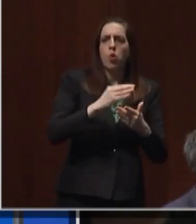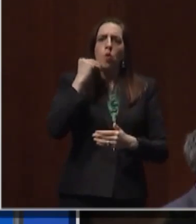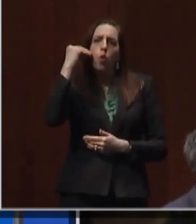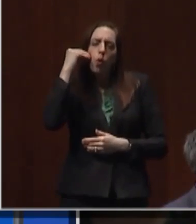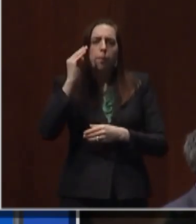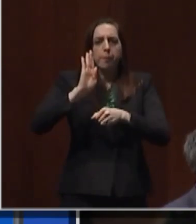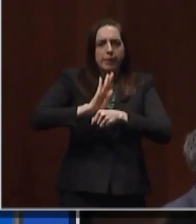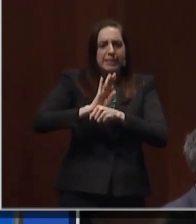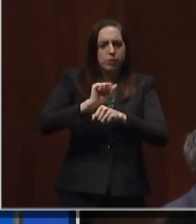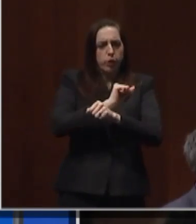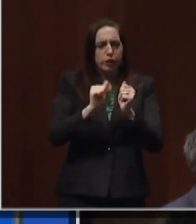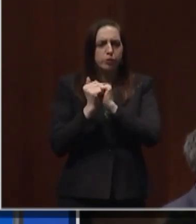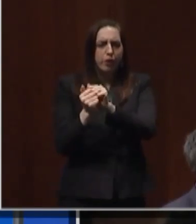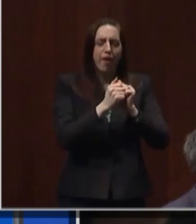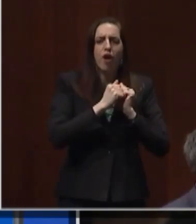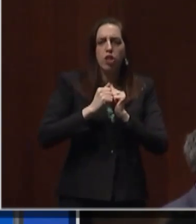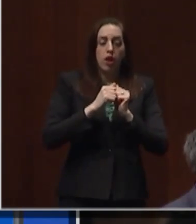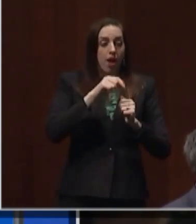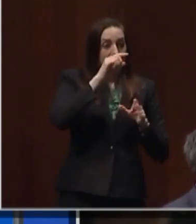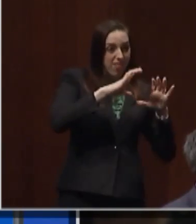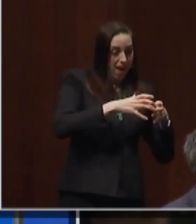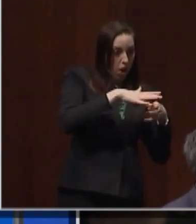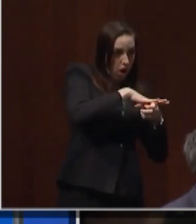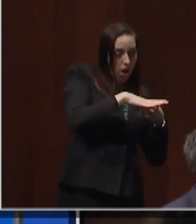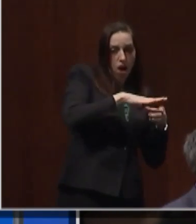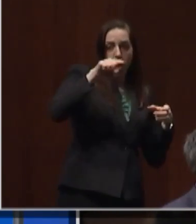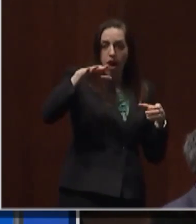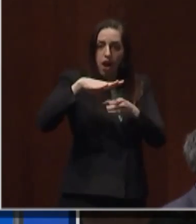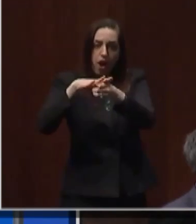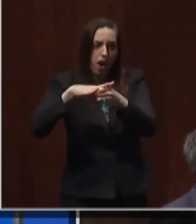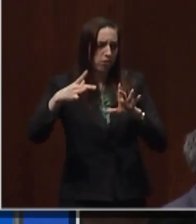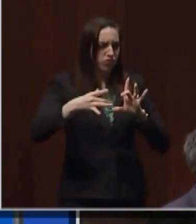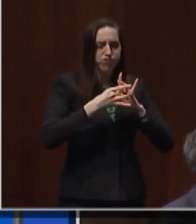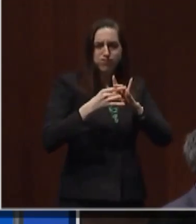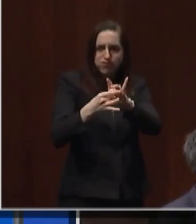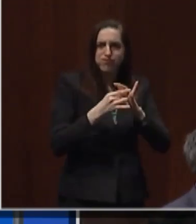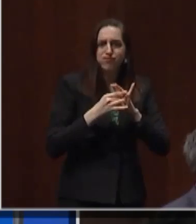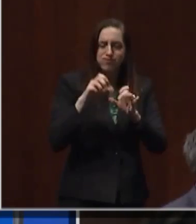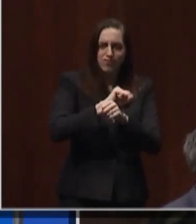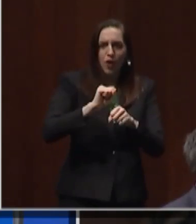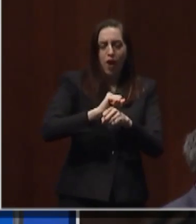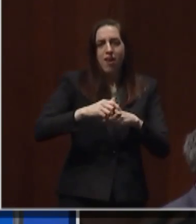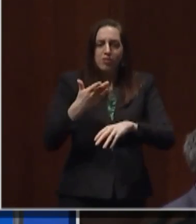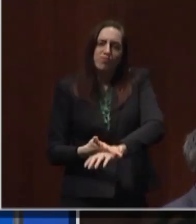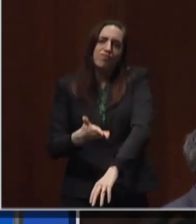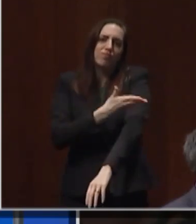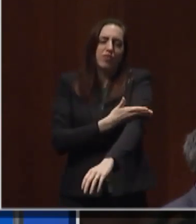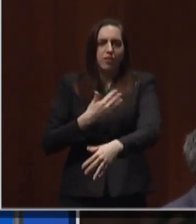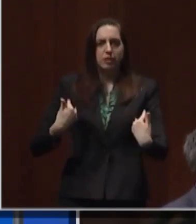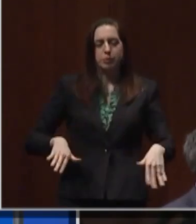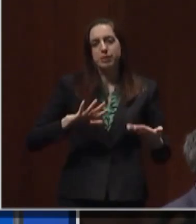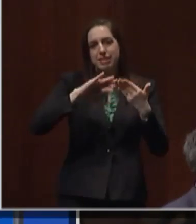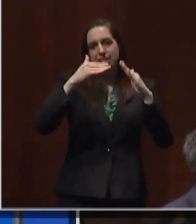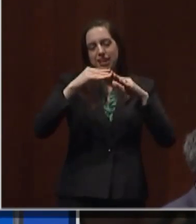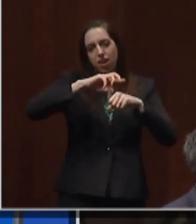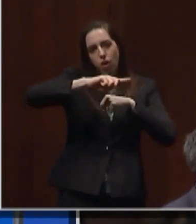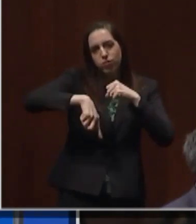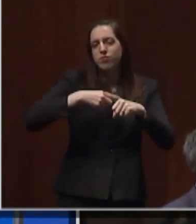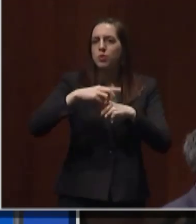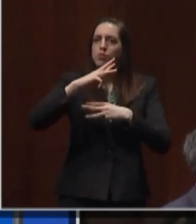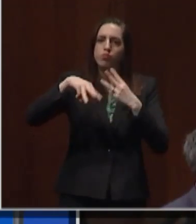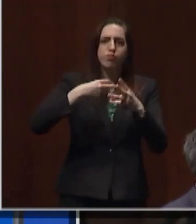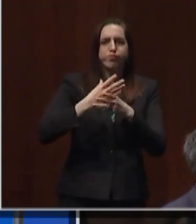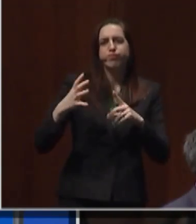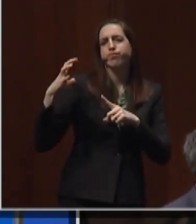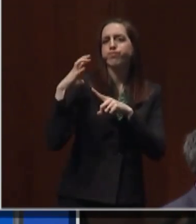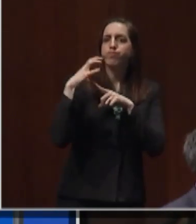those neighbors work with other neighborhoods in the shared vision for our world-class city for all. A city that builds on its